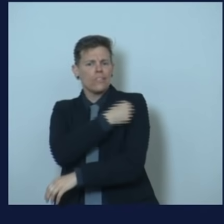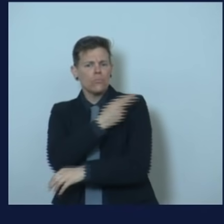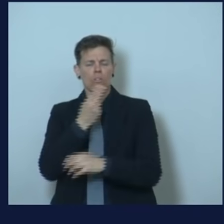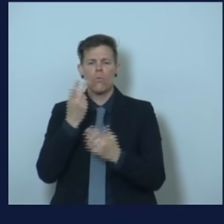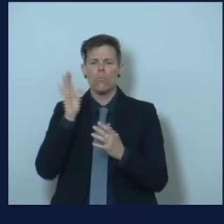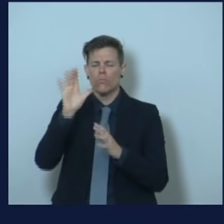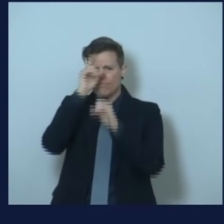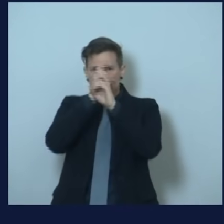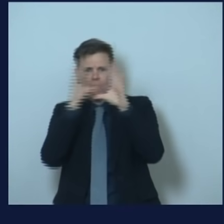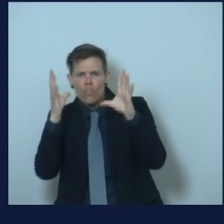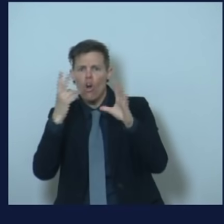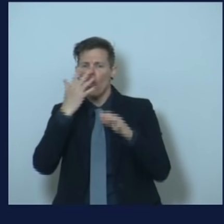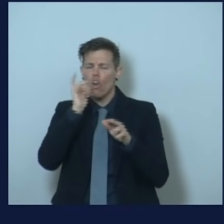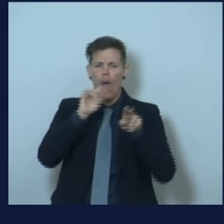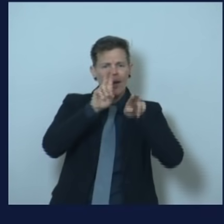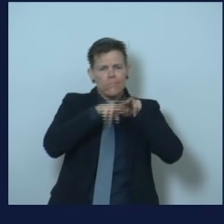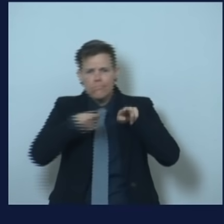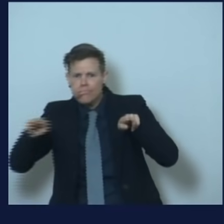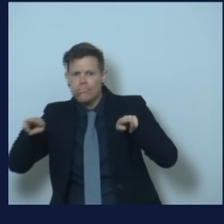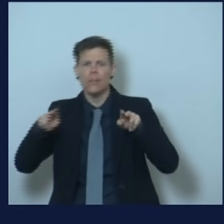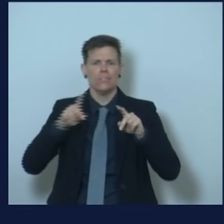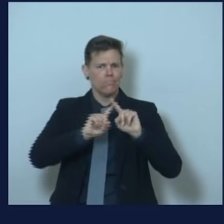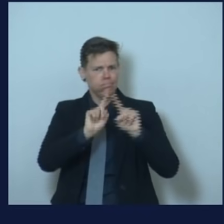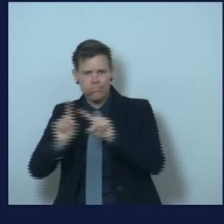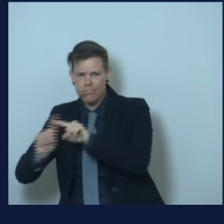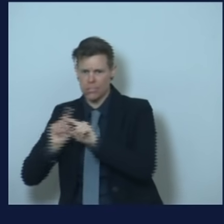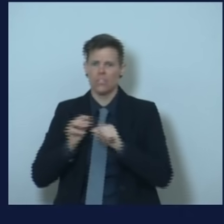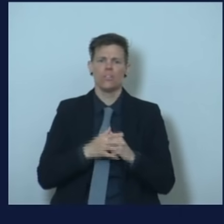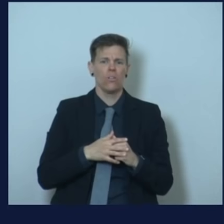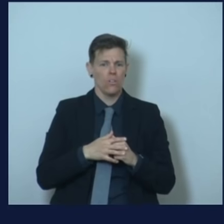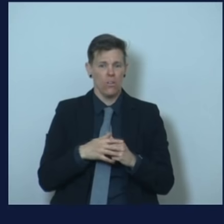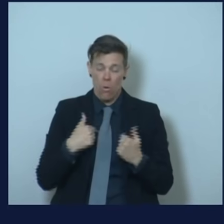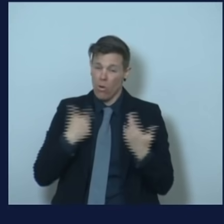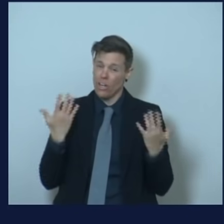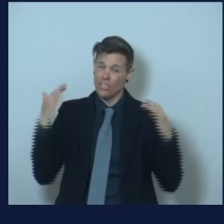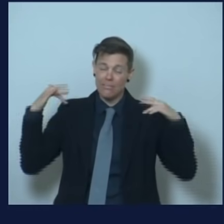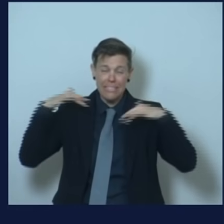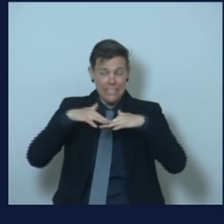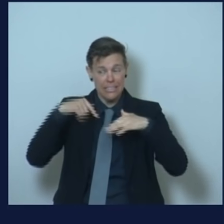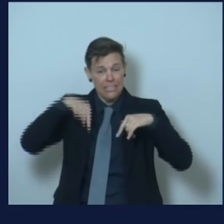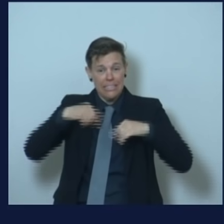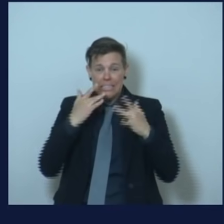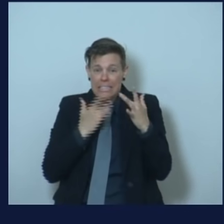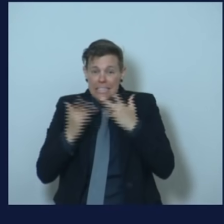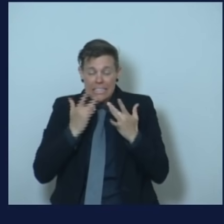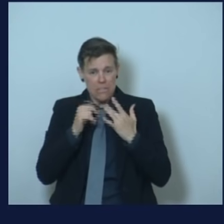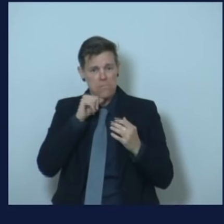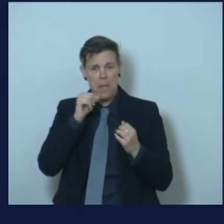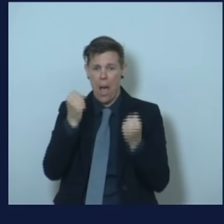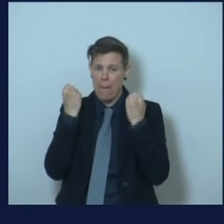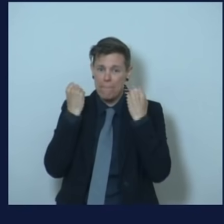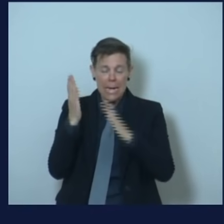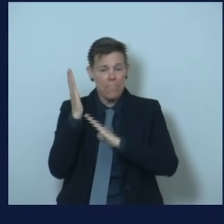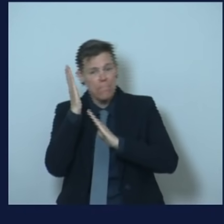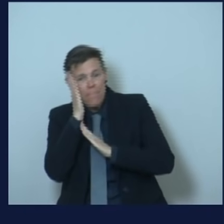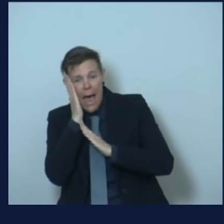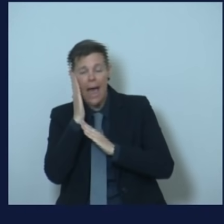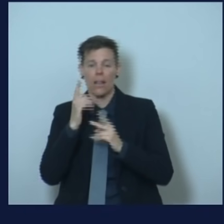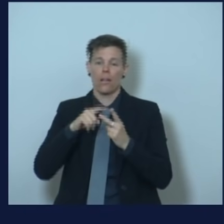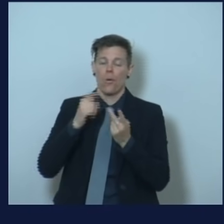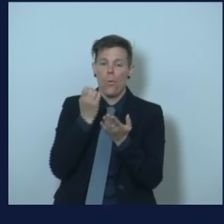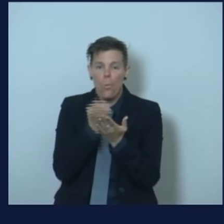has some of the most scarce healthcare resources. That means hospital beds, hospital equipment,